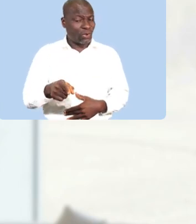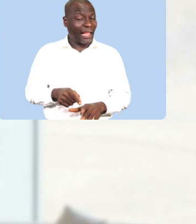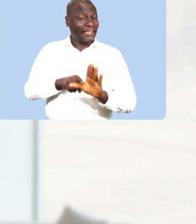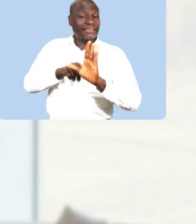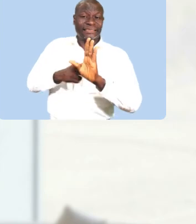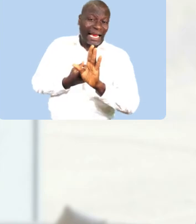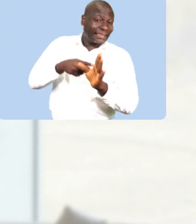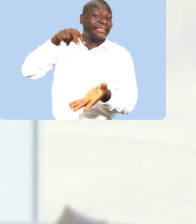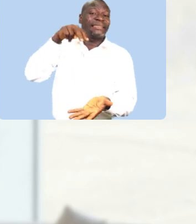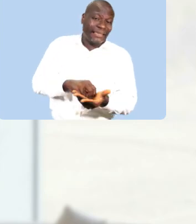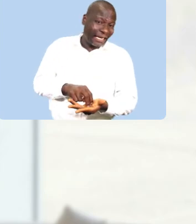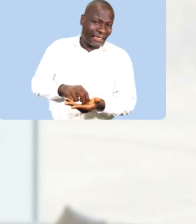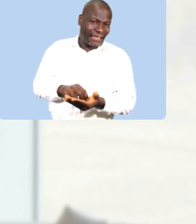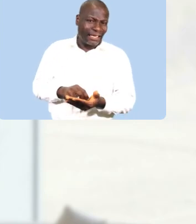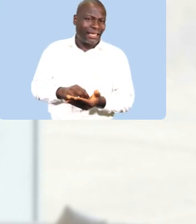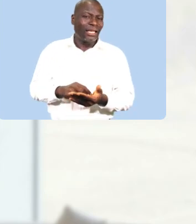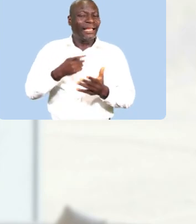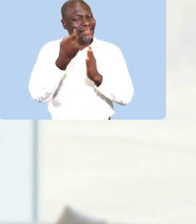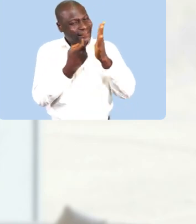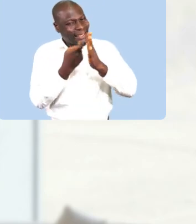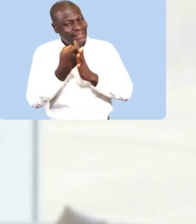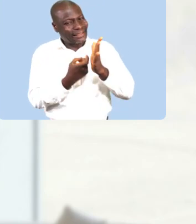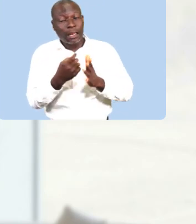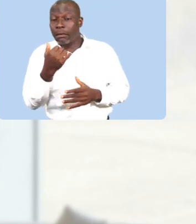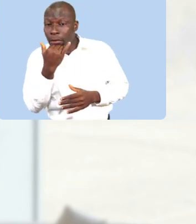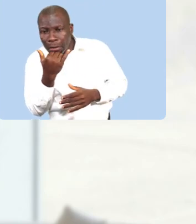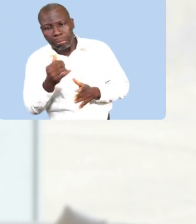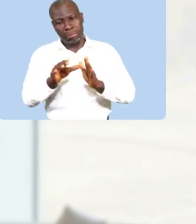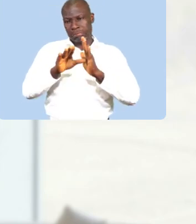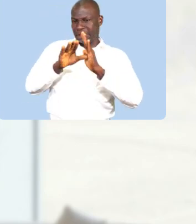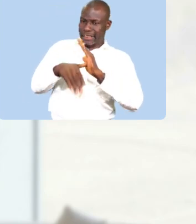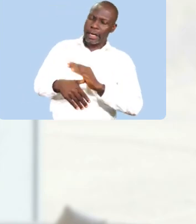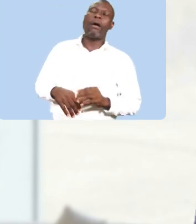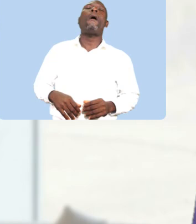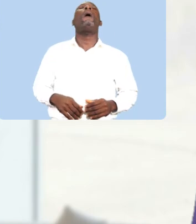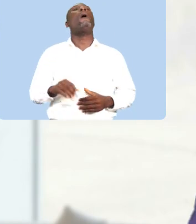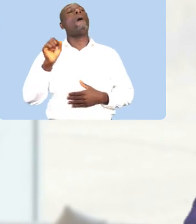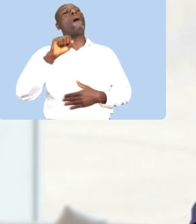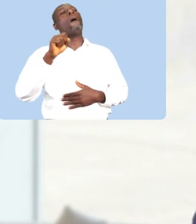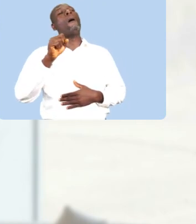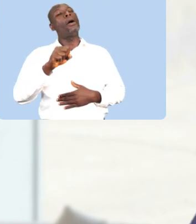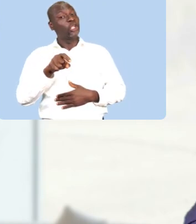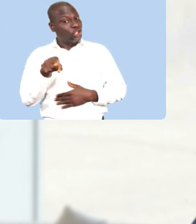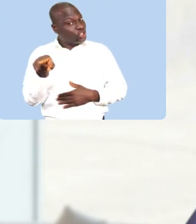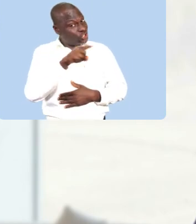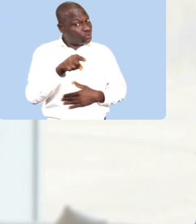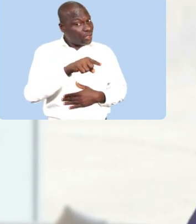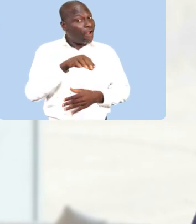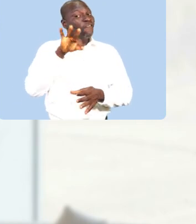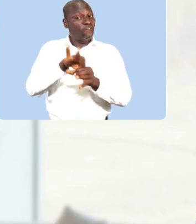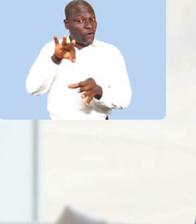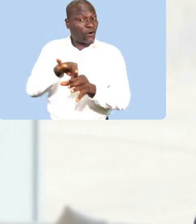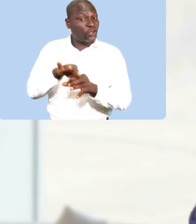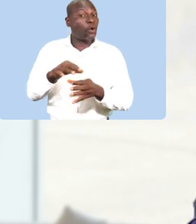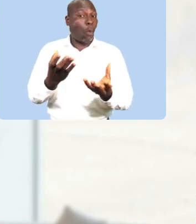se de ye keke de eno de eno ye religion de a oh na chese se mo to abana mo pe vote no de